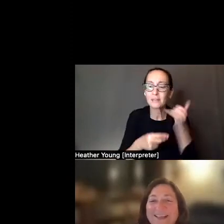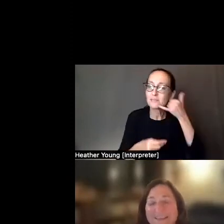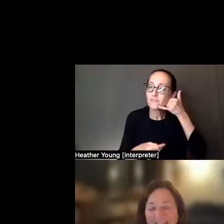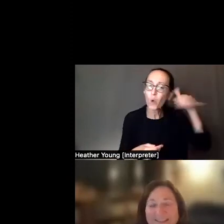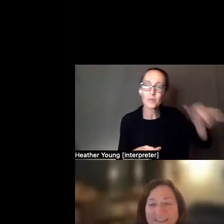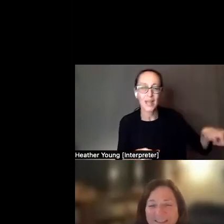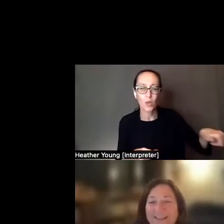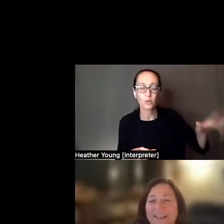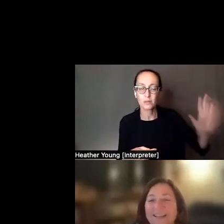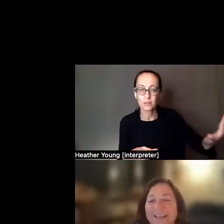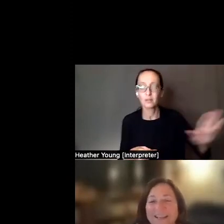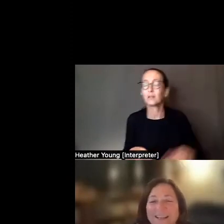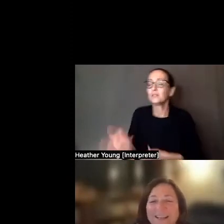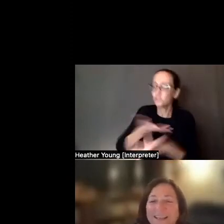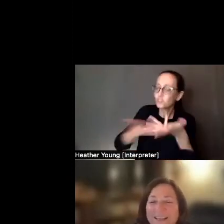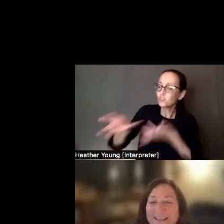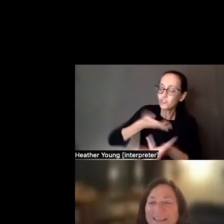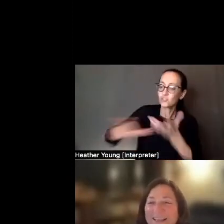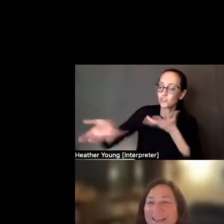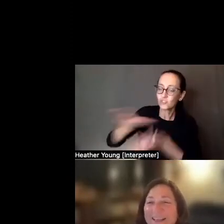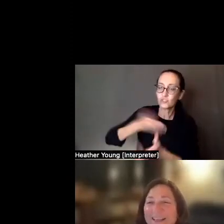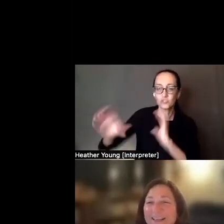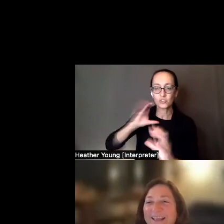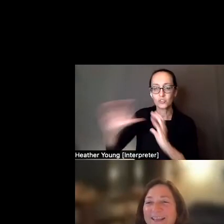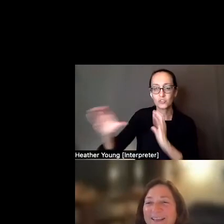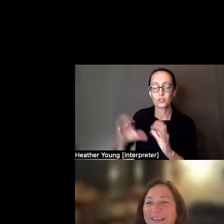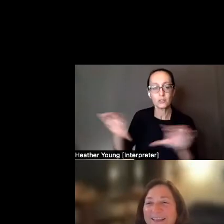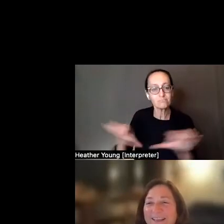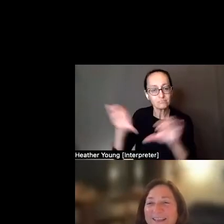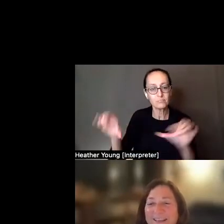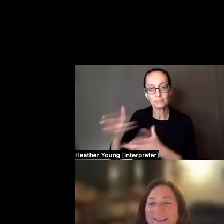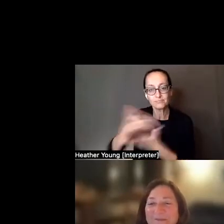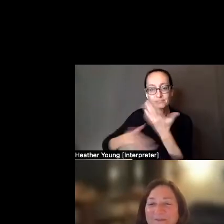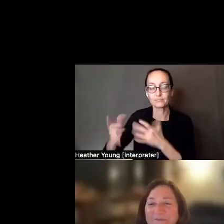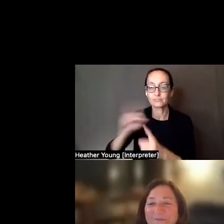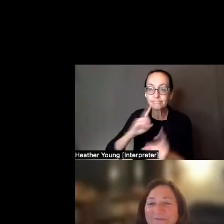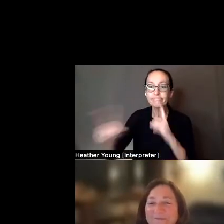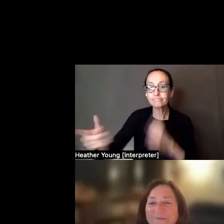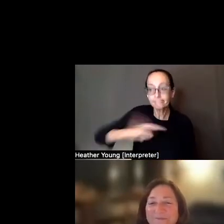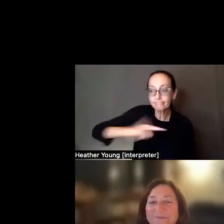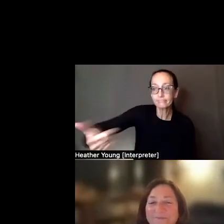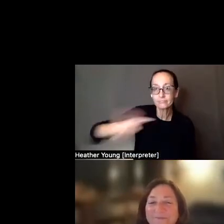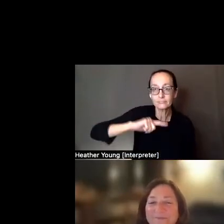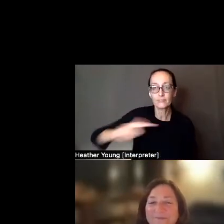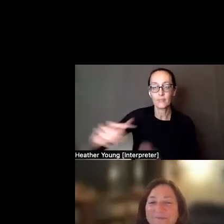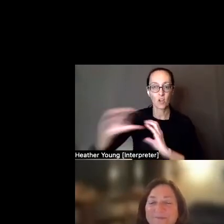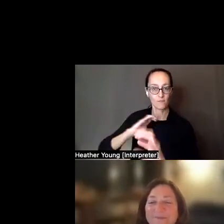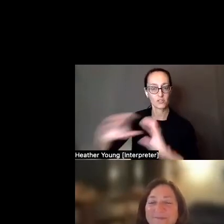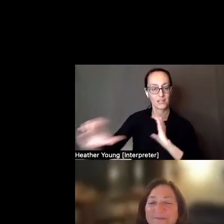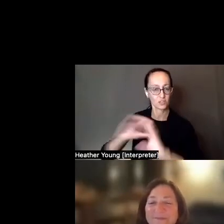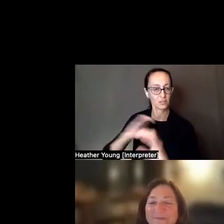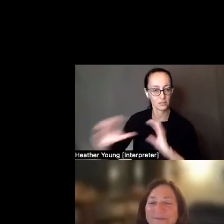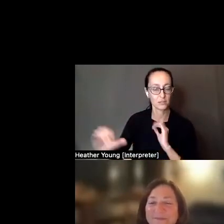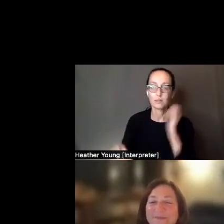interacting. It's really having real reciprocal conversations with your kid, and during the